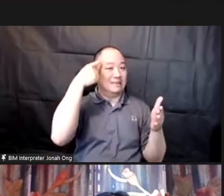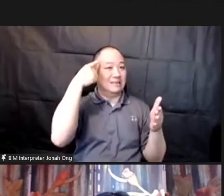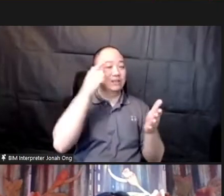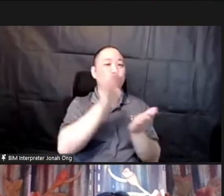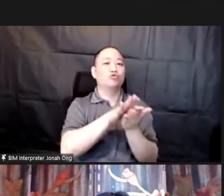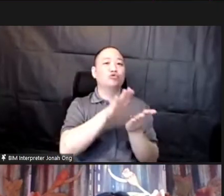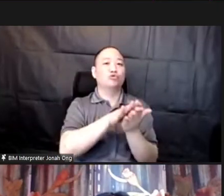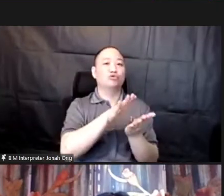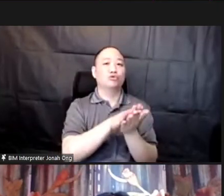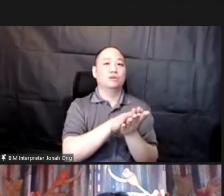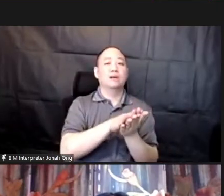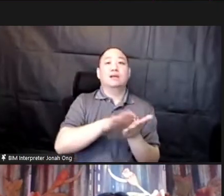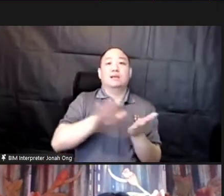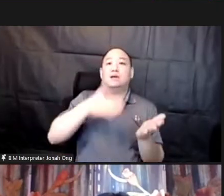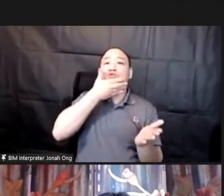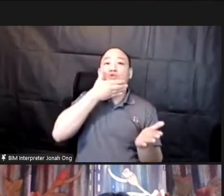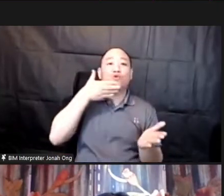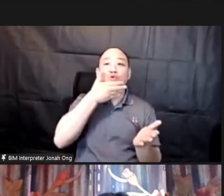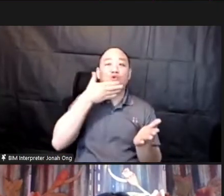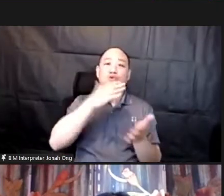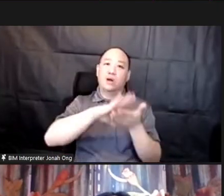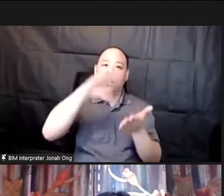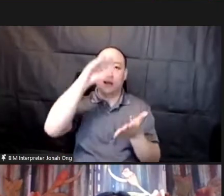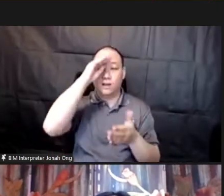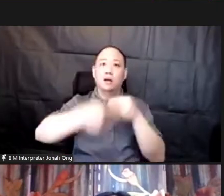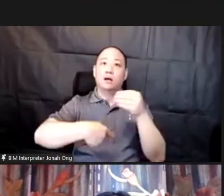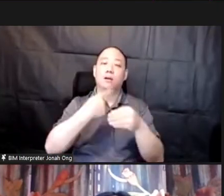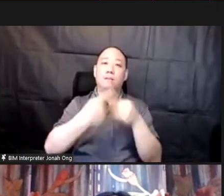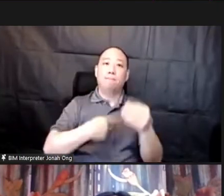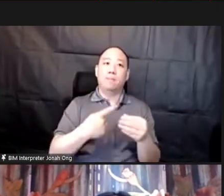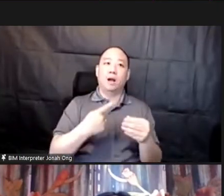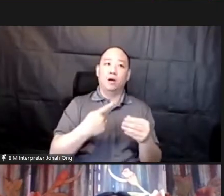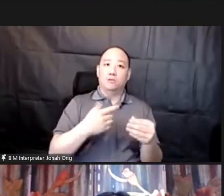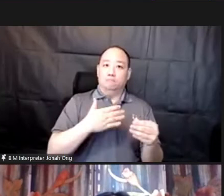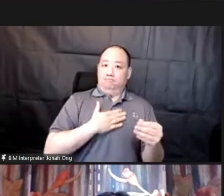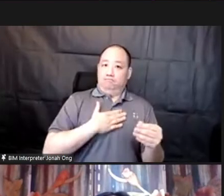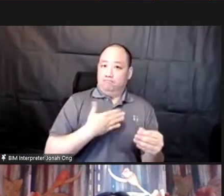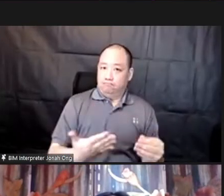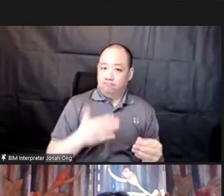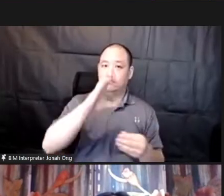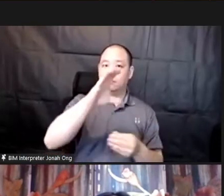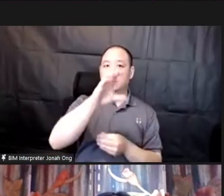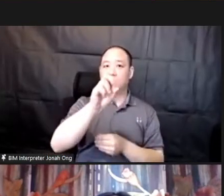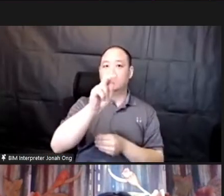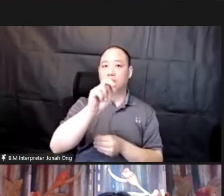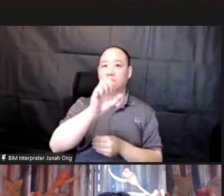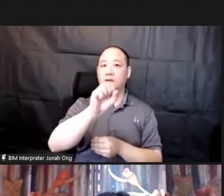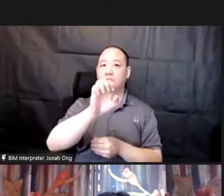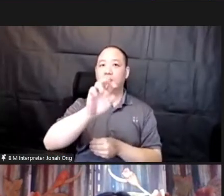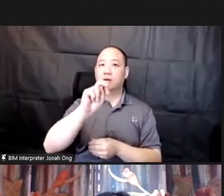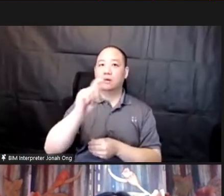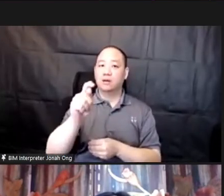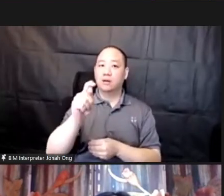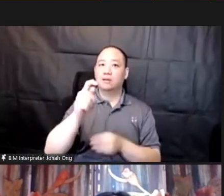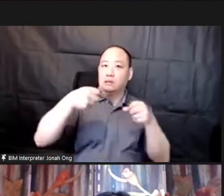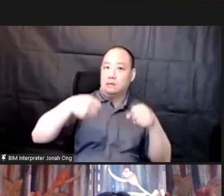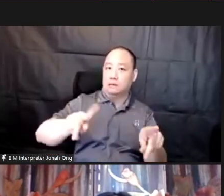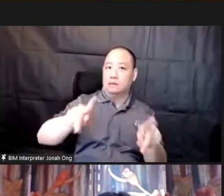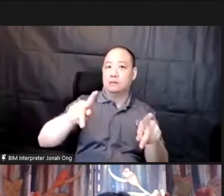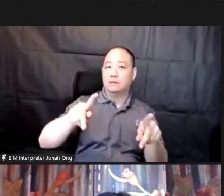today at a very young age. So they learn about consent. I think, Anis, you know, you spoke a lot about